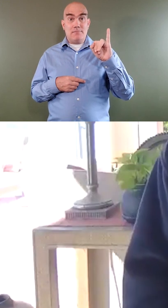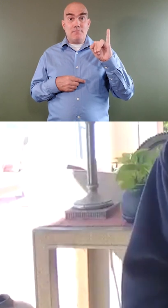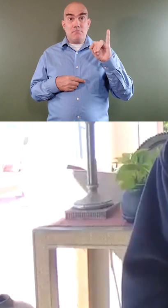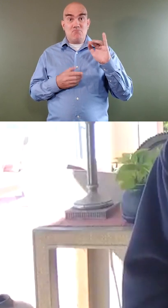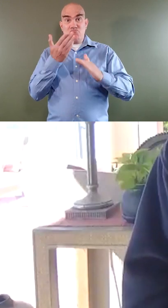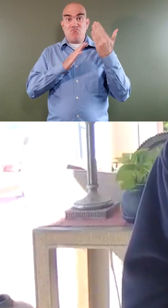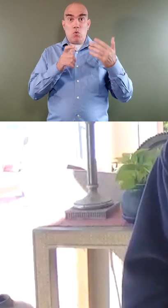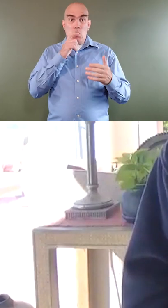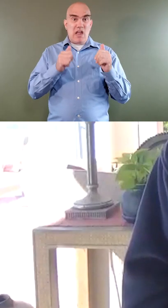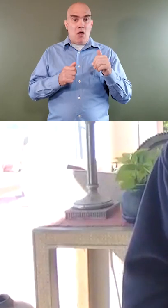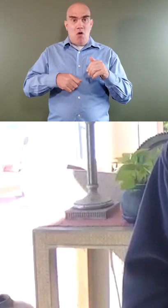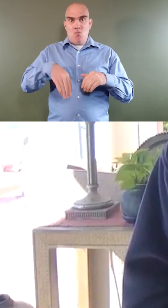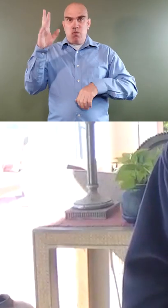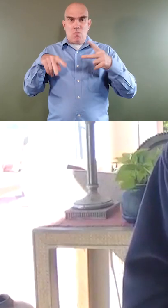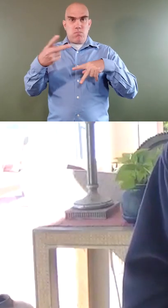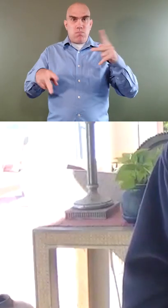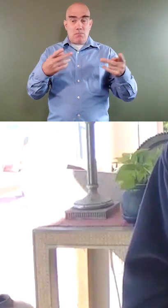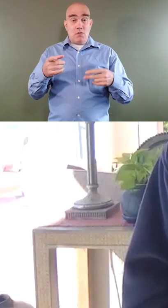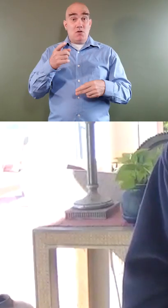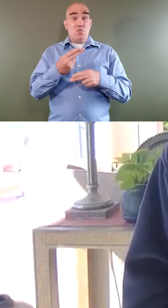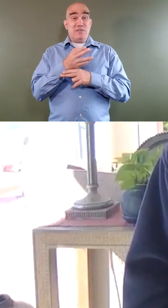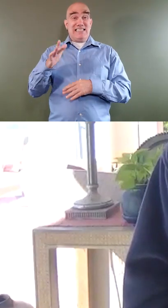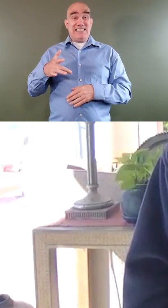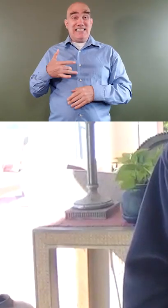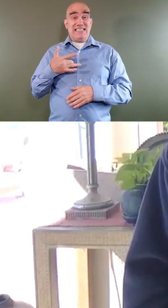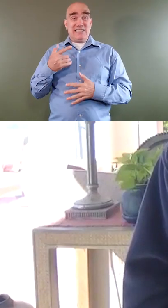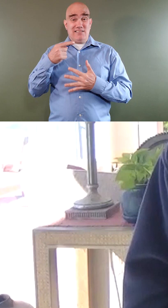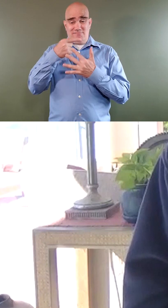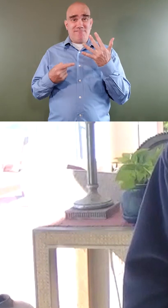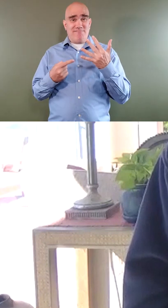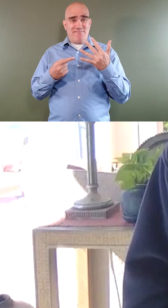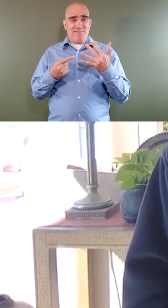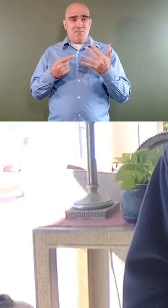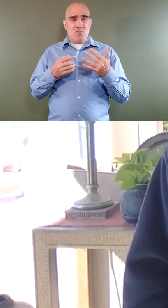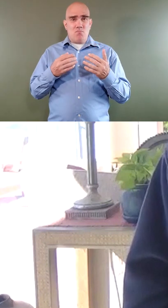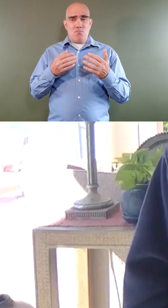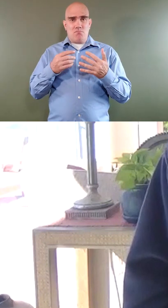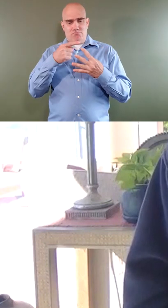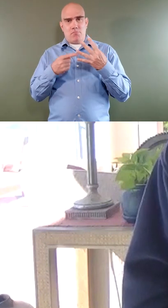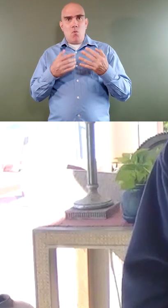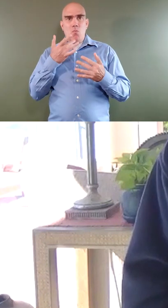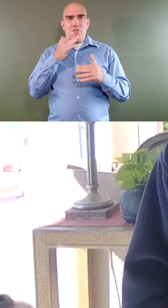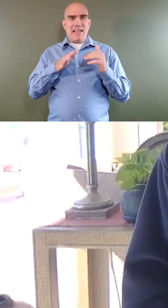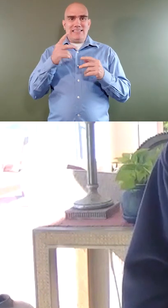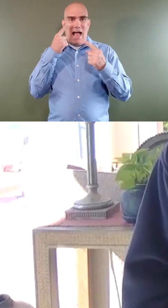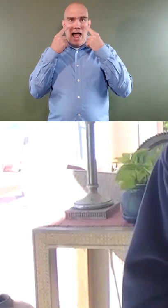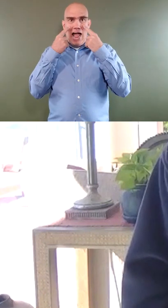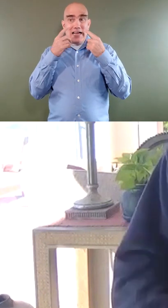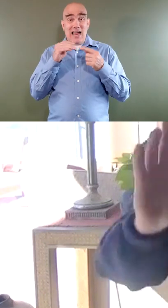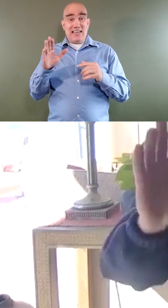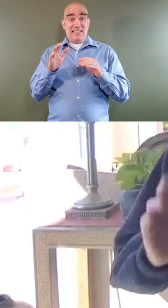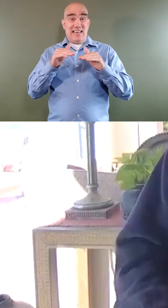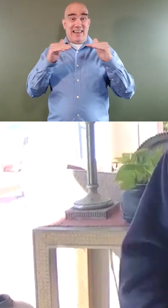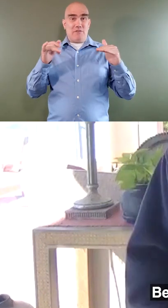will. He relies on his senses rather than his sight, and his level of expertise and skill is